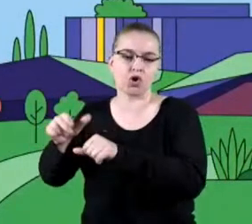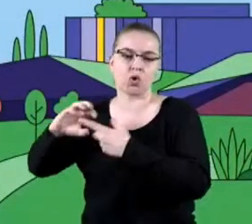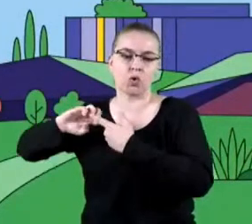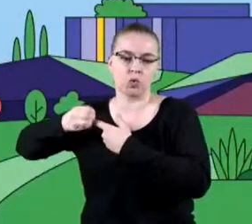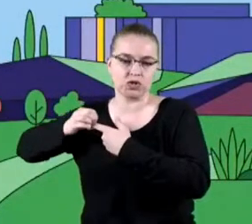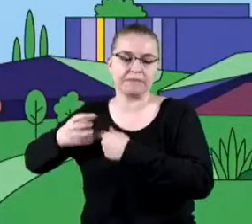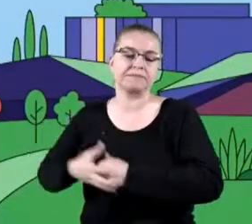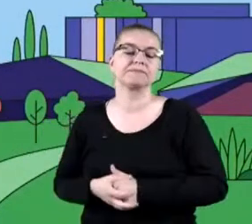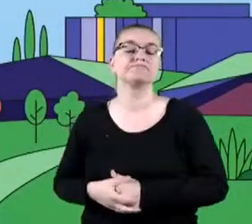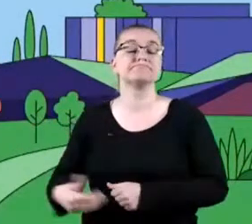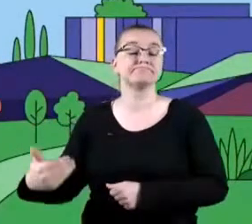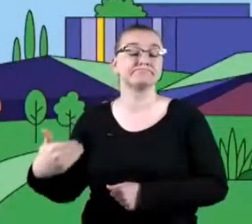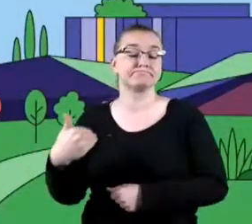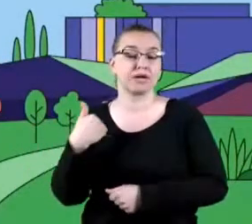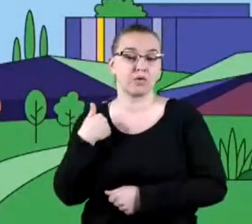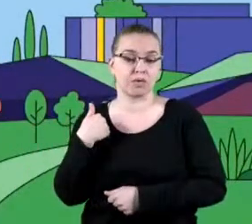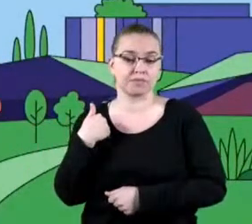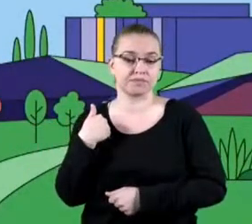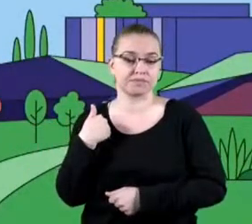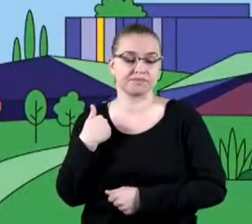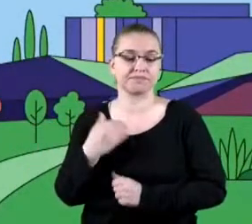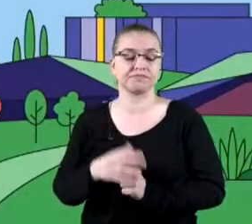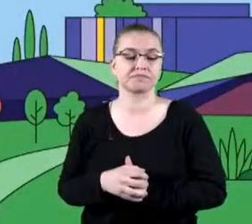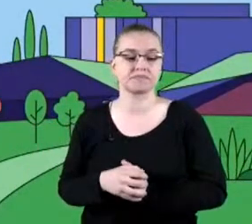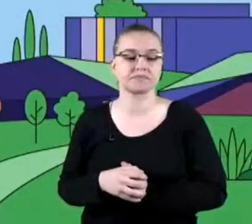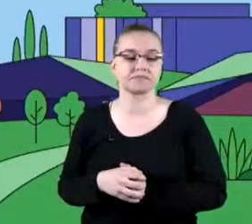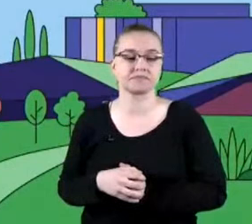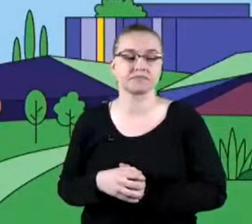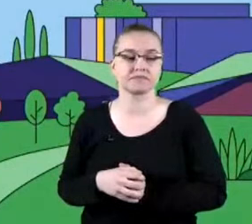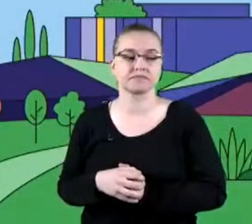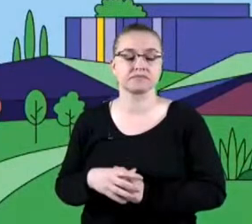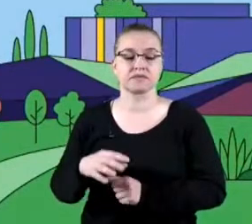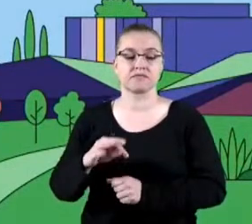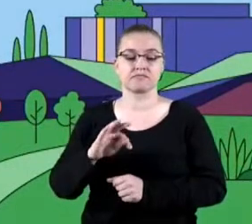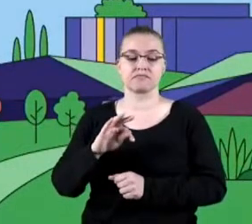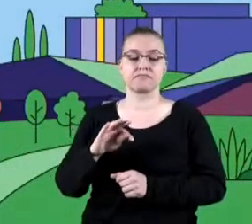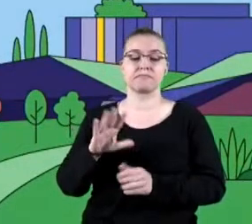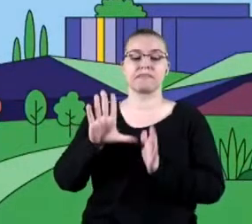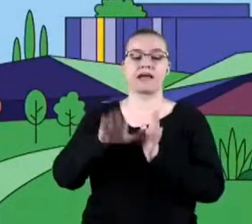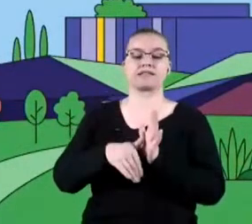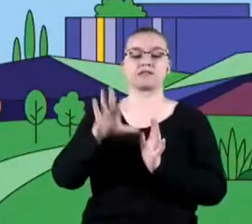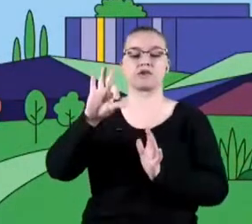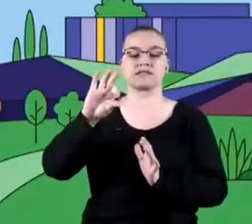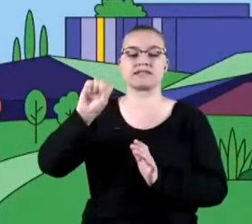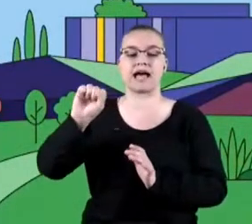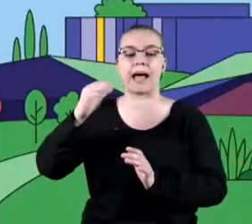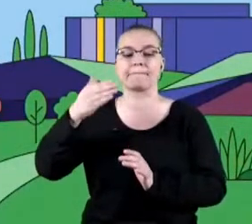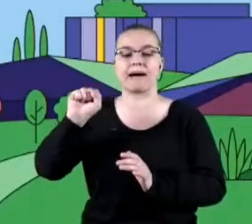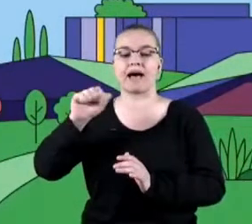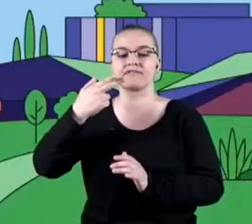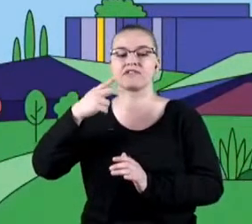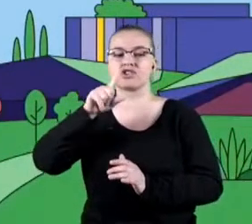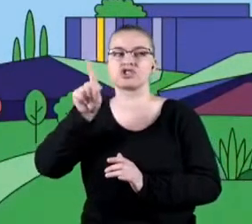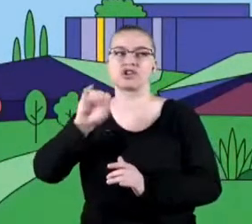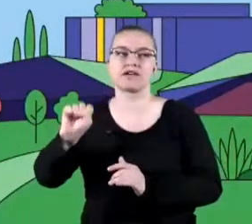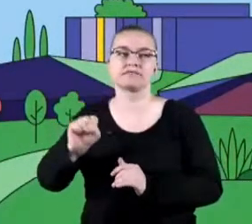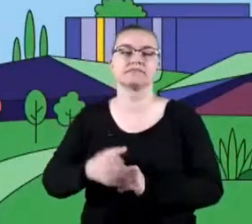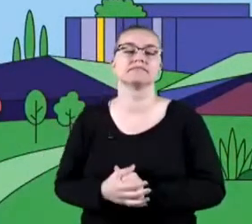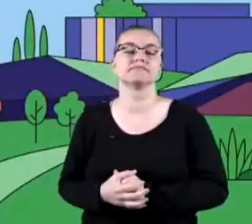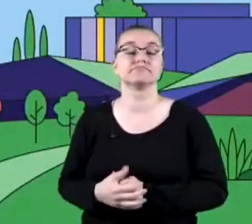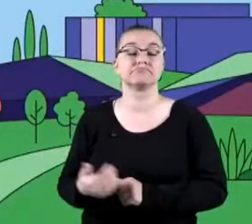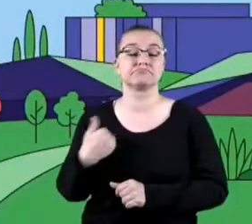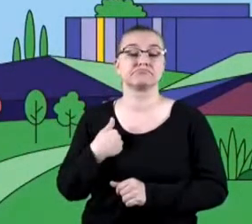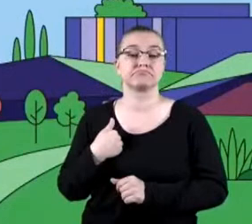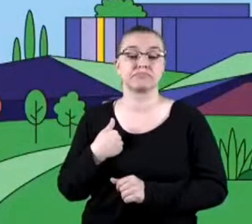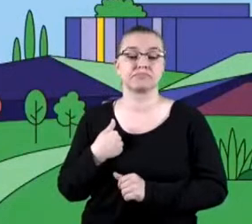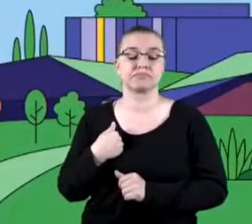appointed as the mayor of Subang Jaya City, where in Malaysia we are an appointed officials heading the